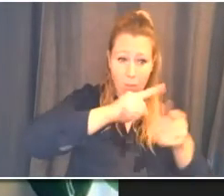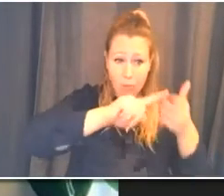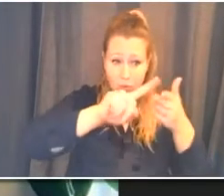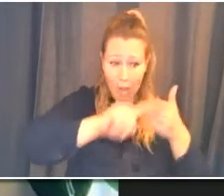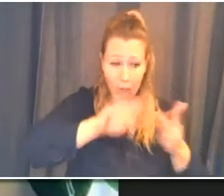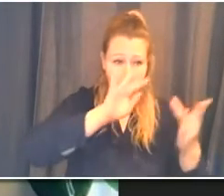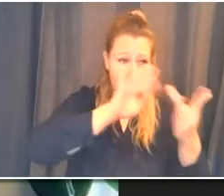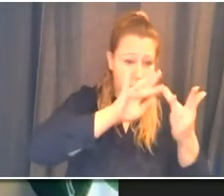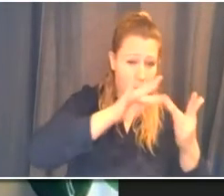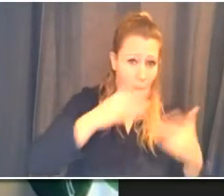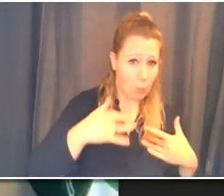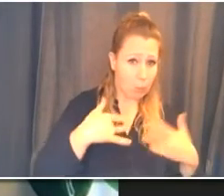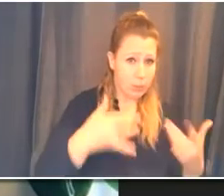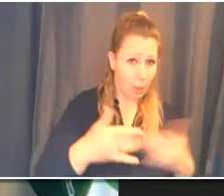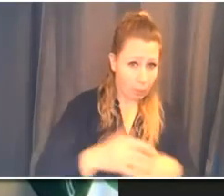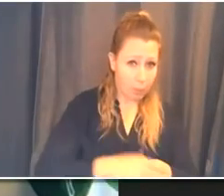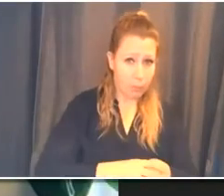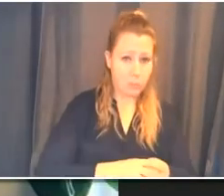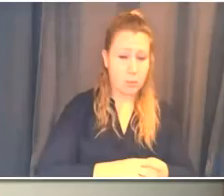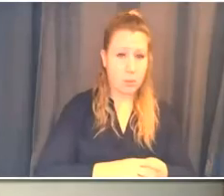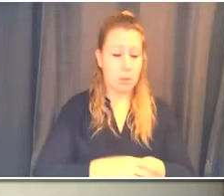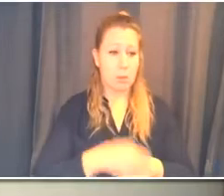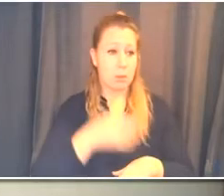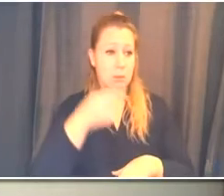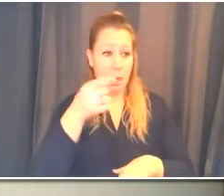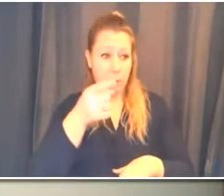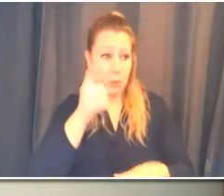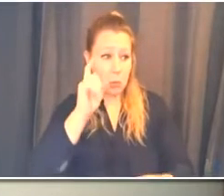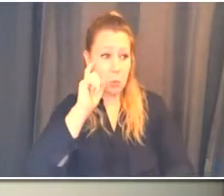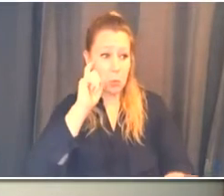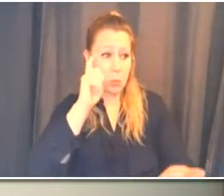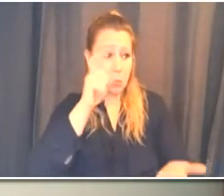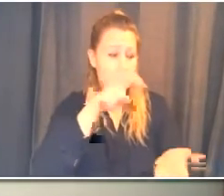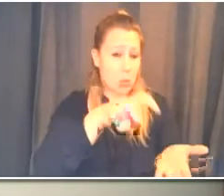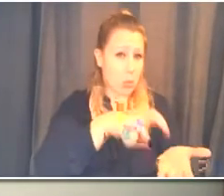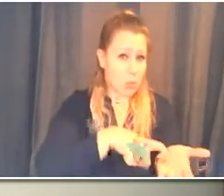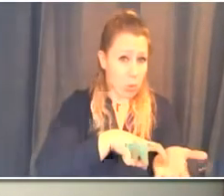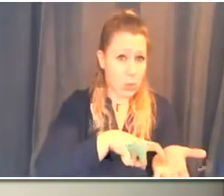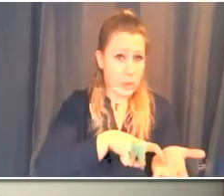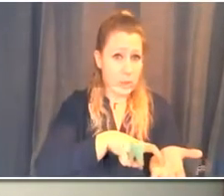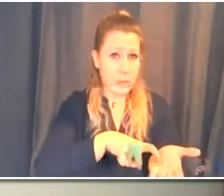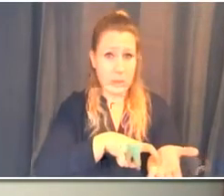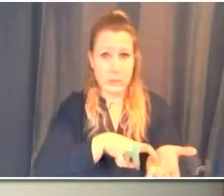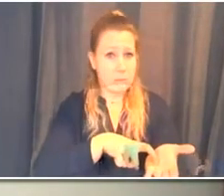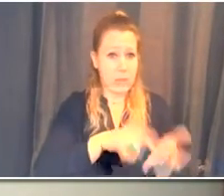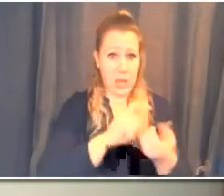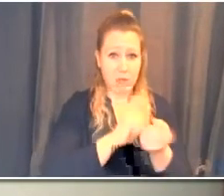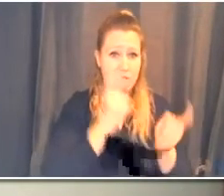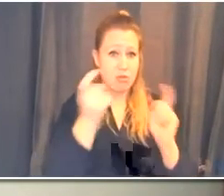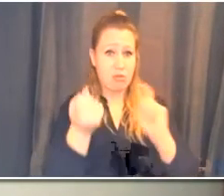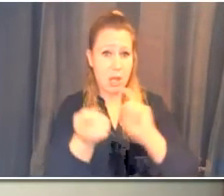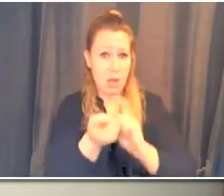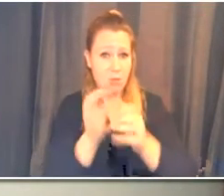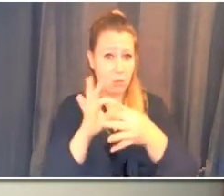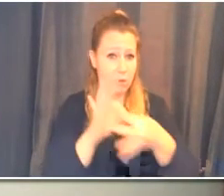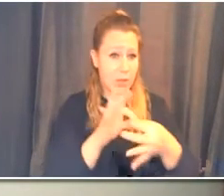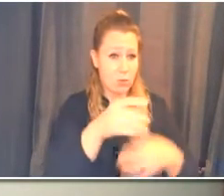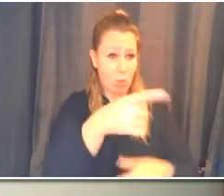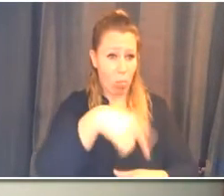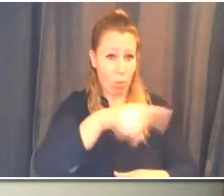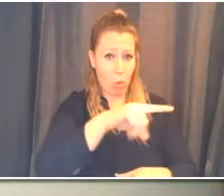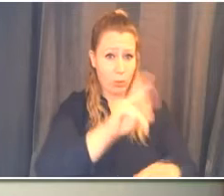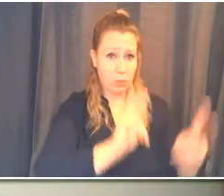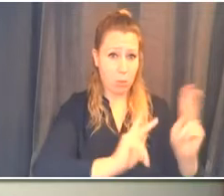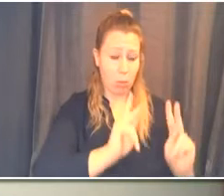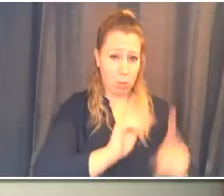practices that you have before okay um in answer to that we have nominated those households as households